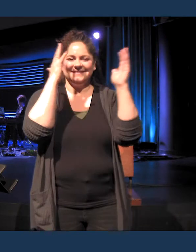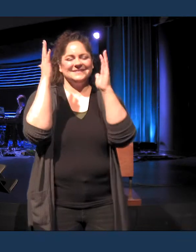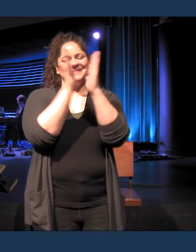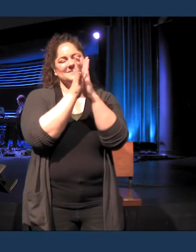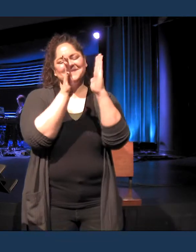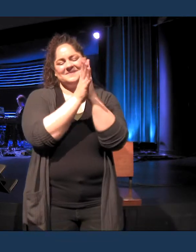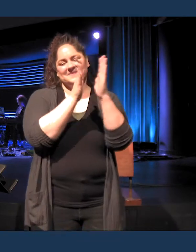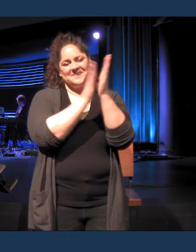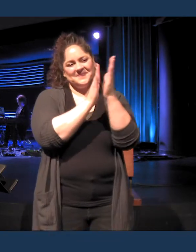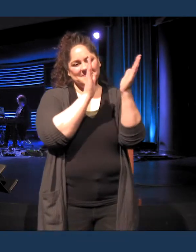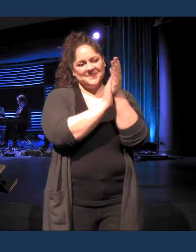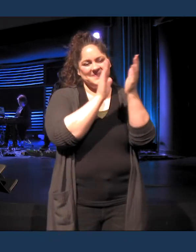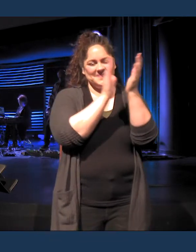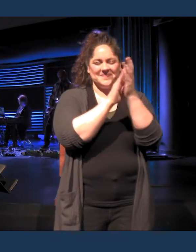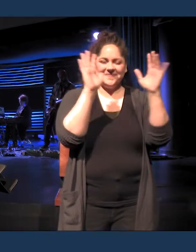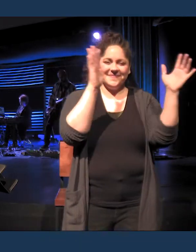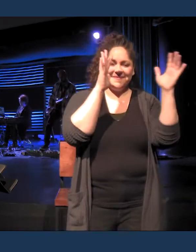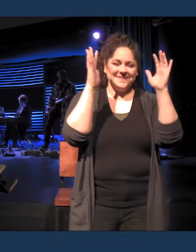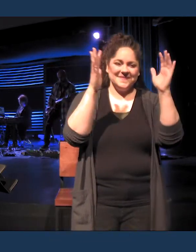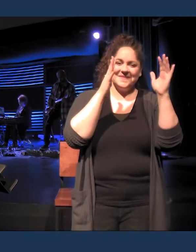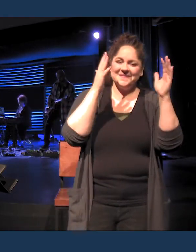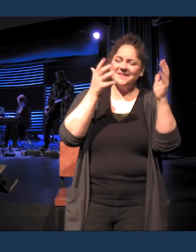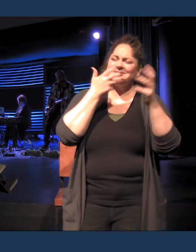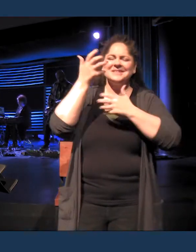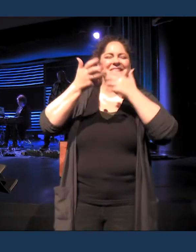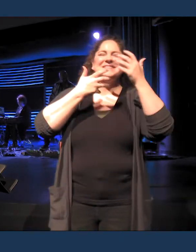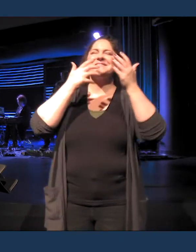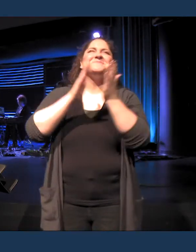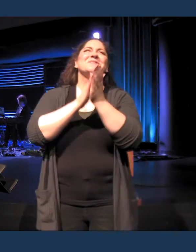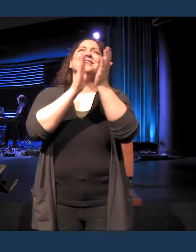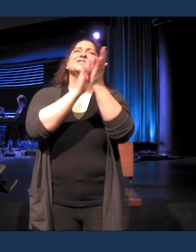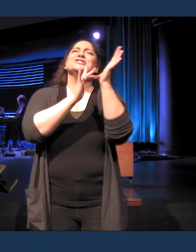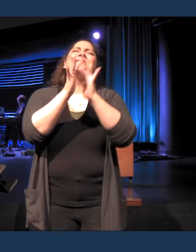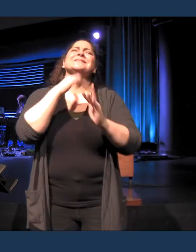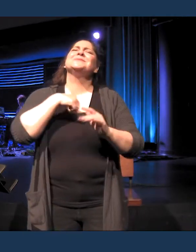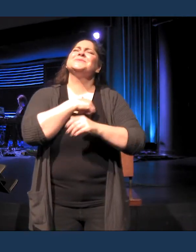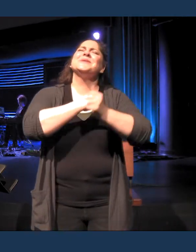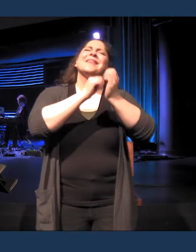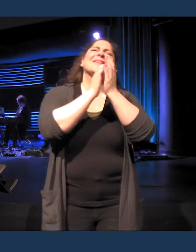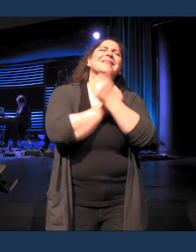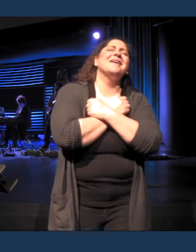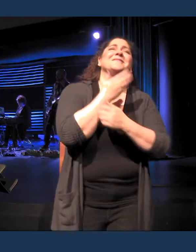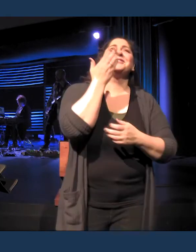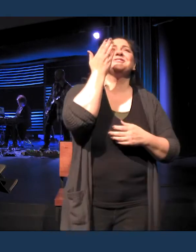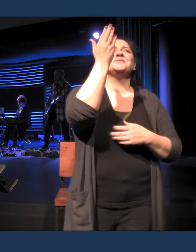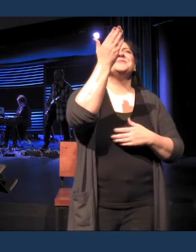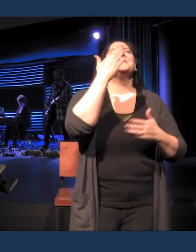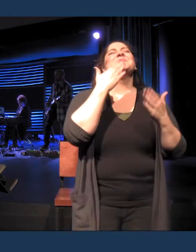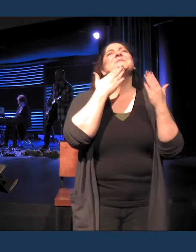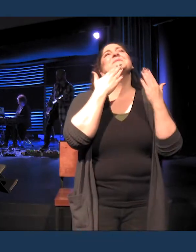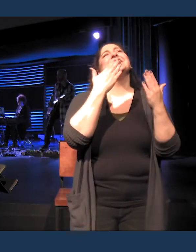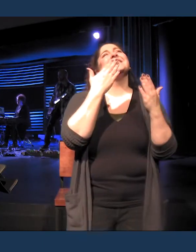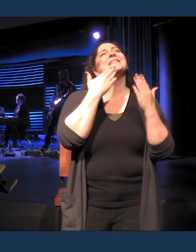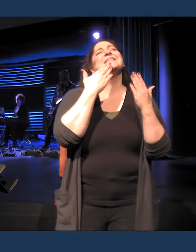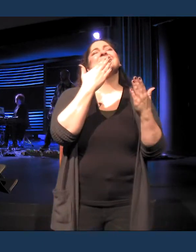if you want to explode with praise, that's fine too. Jesus, we love you. We thank you,